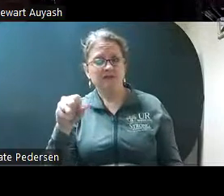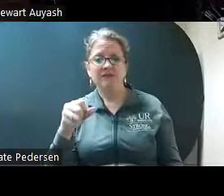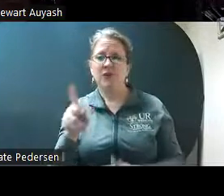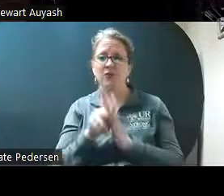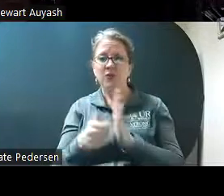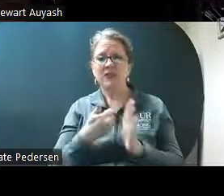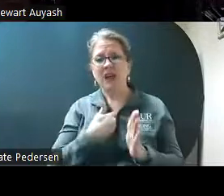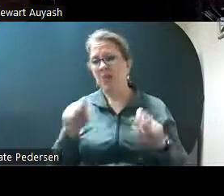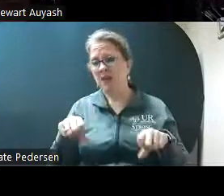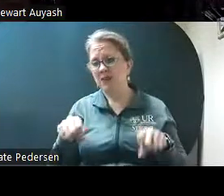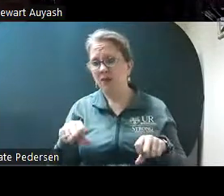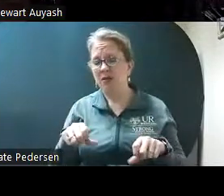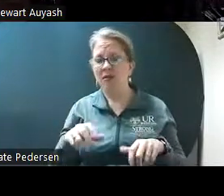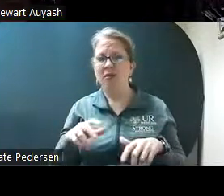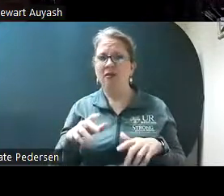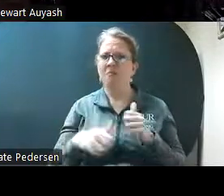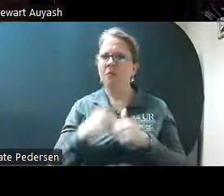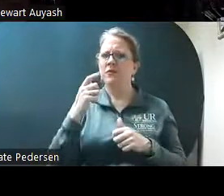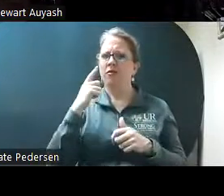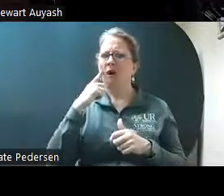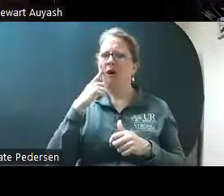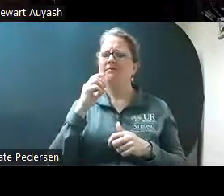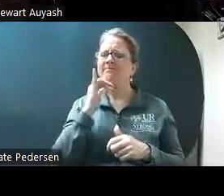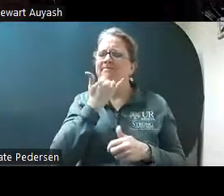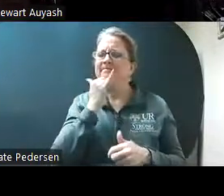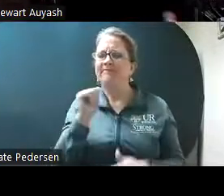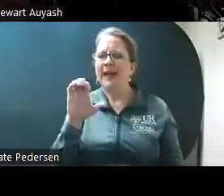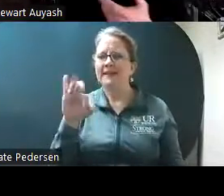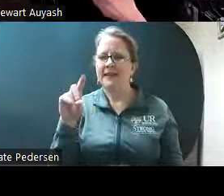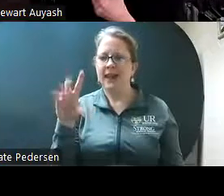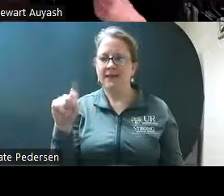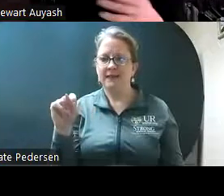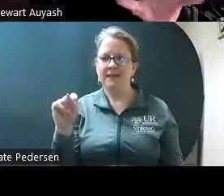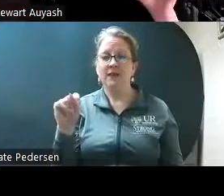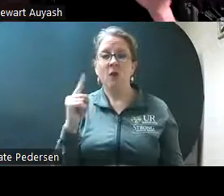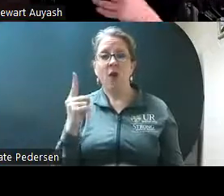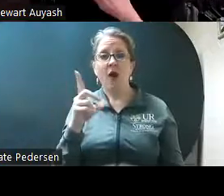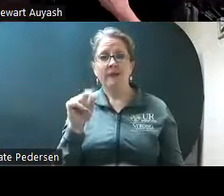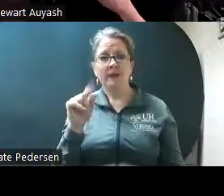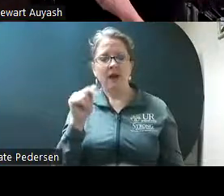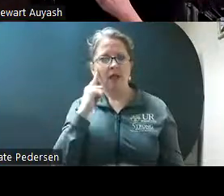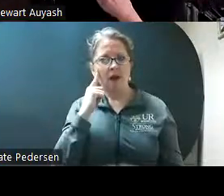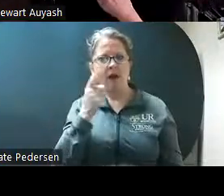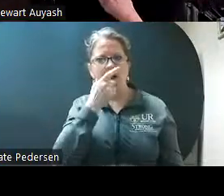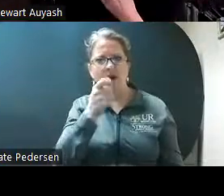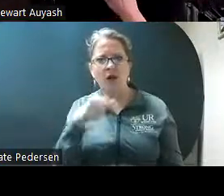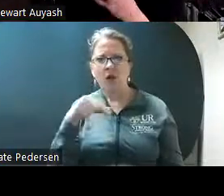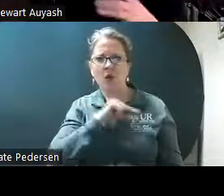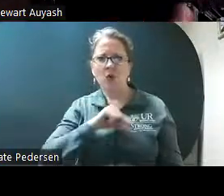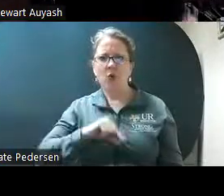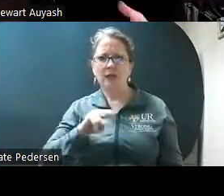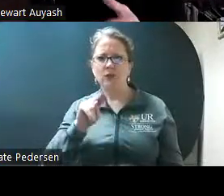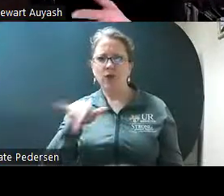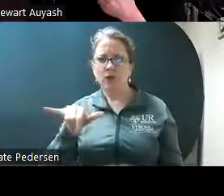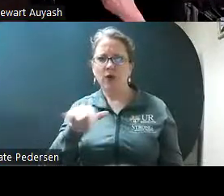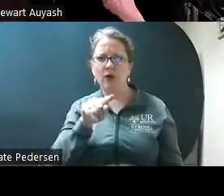suicides, but most of them are considered to be accidental. One piece of data that I found, this is in the Queens Borough of New York,